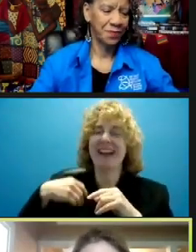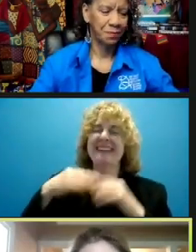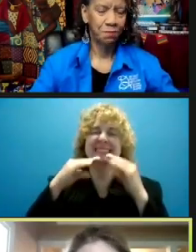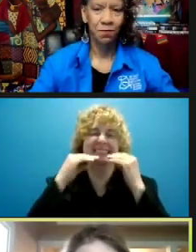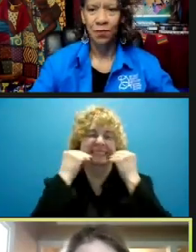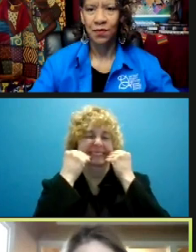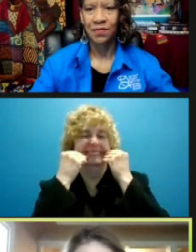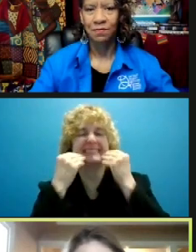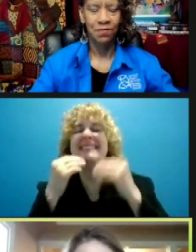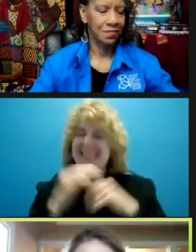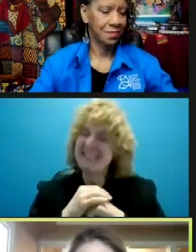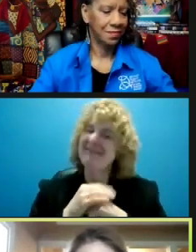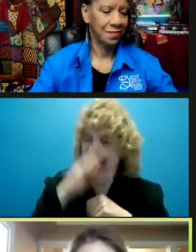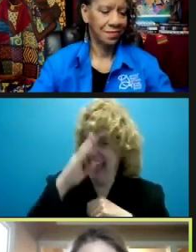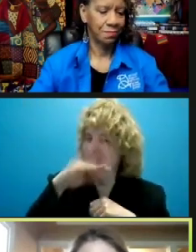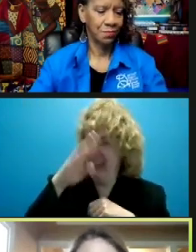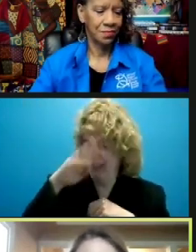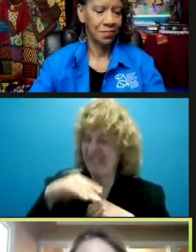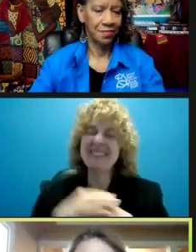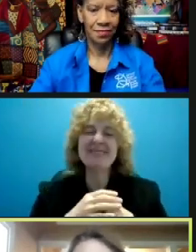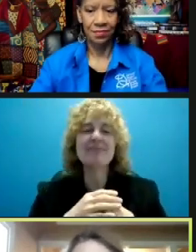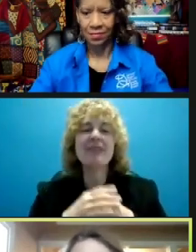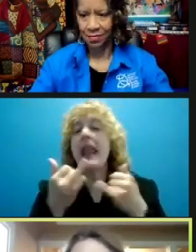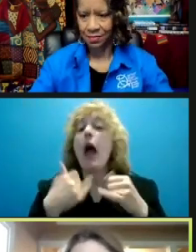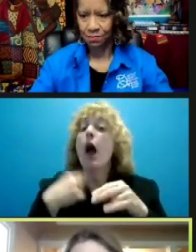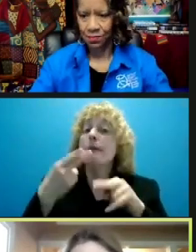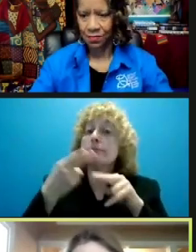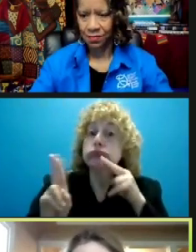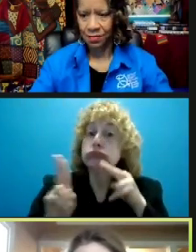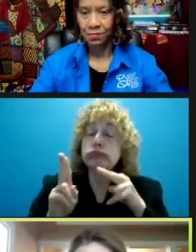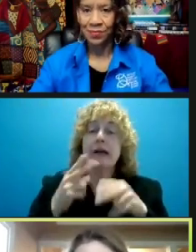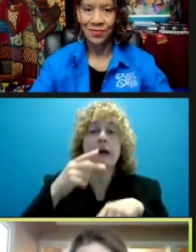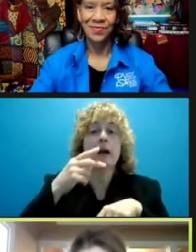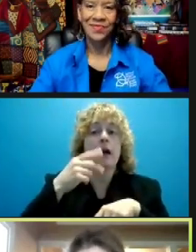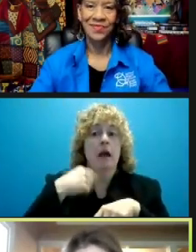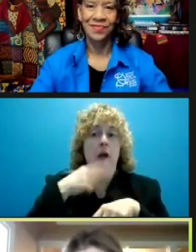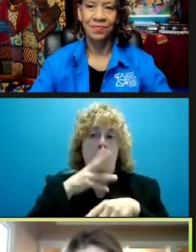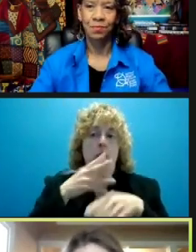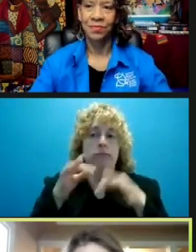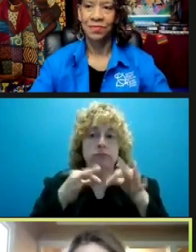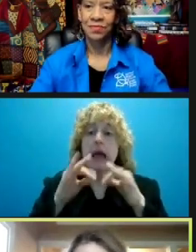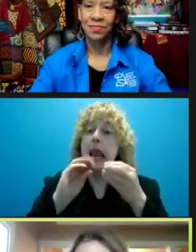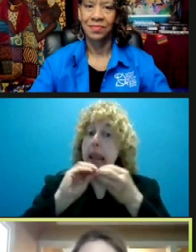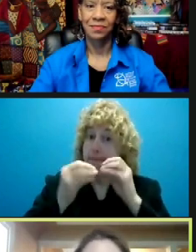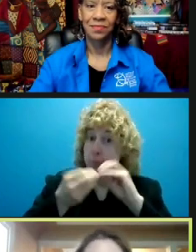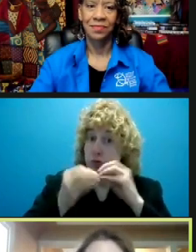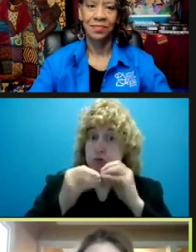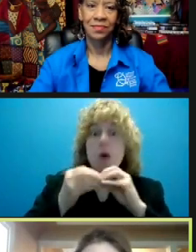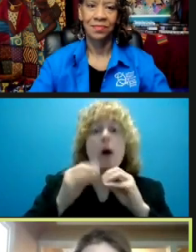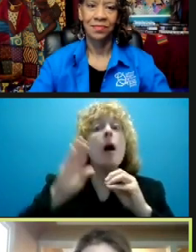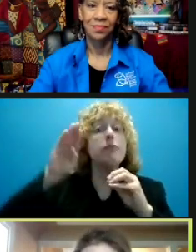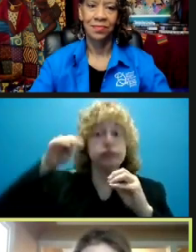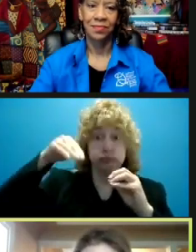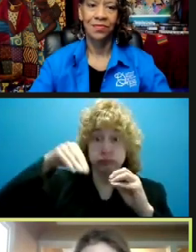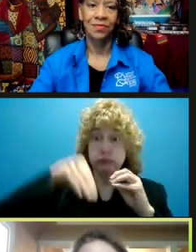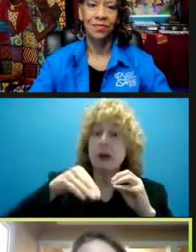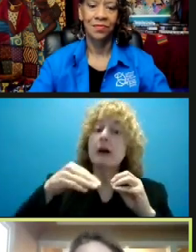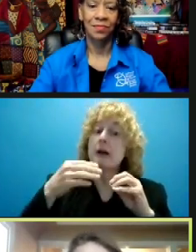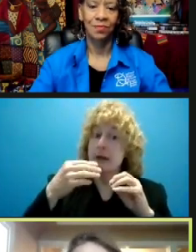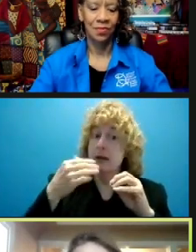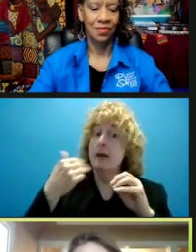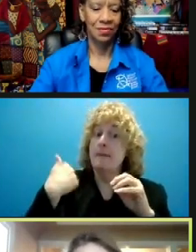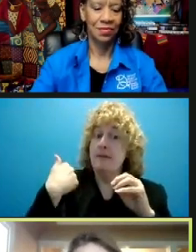brief on the updates just with short of time, but our numbers are going down. We are about 20% last week and now we're at 15.2. This